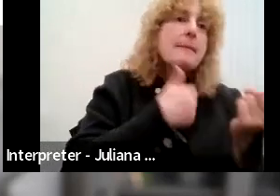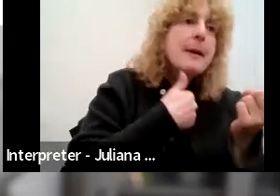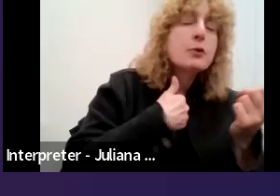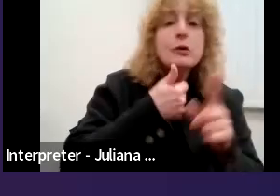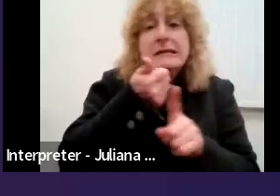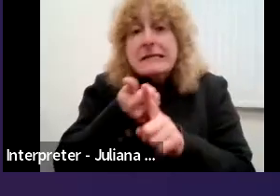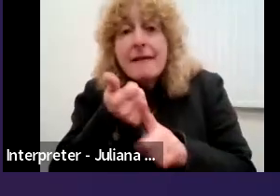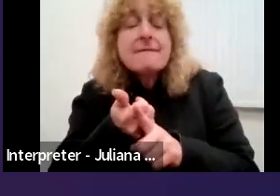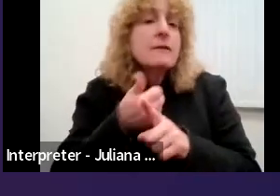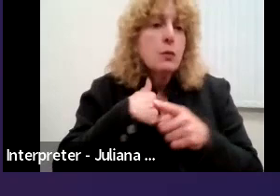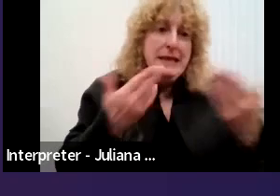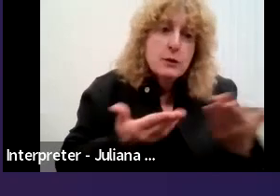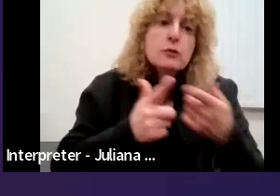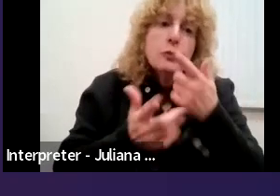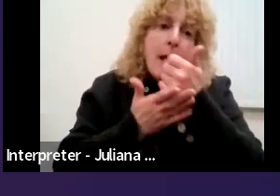help.